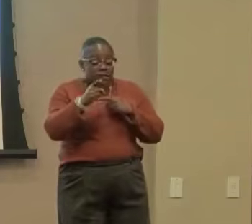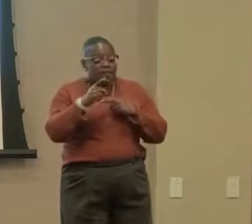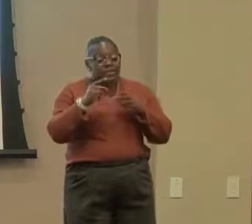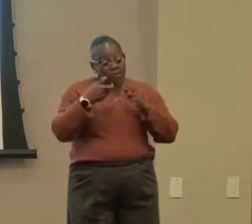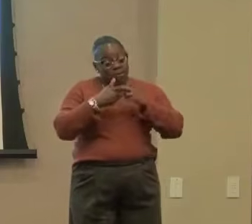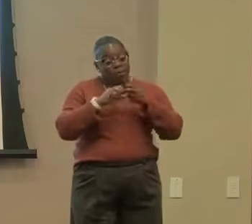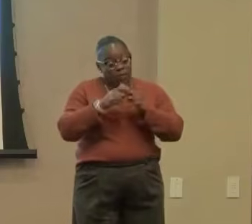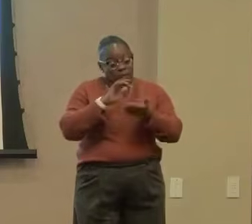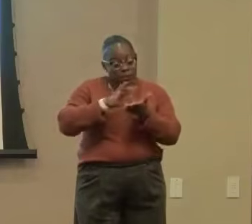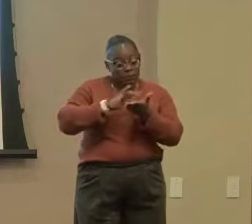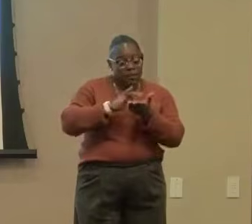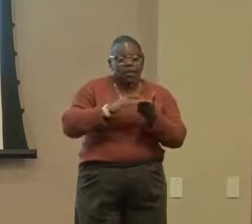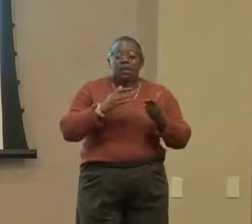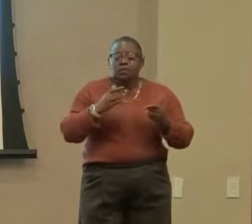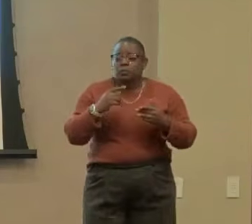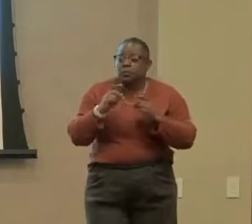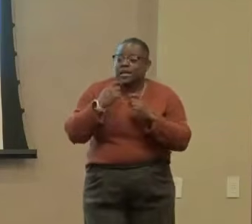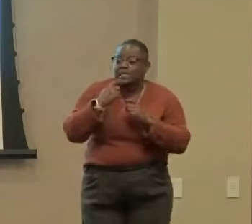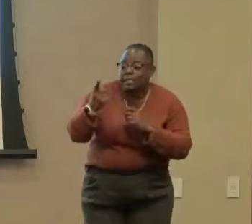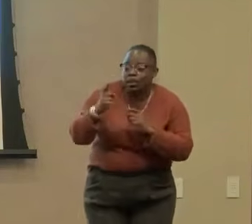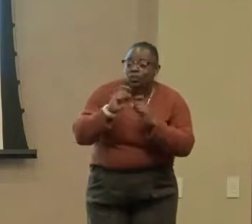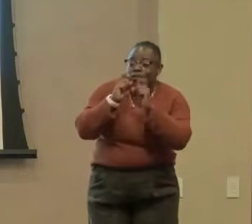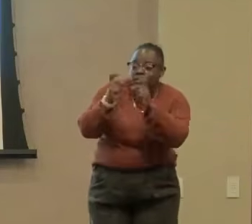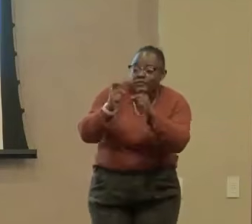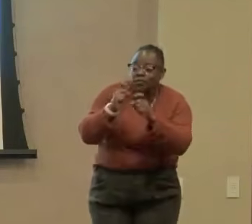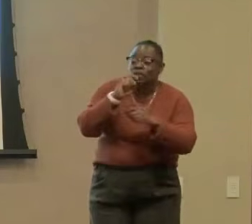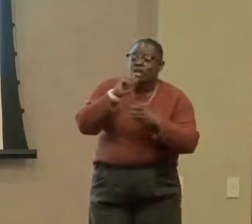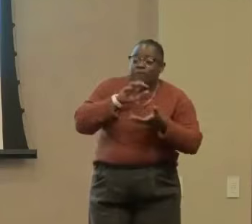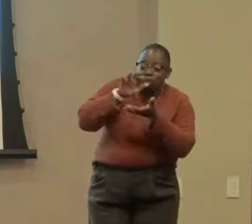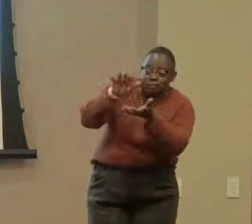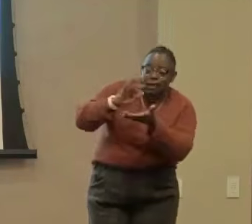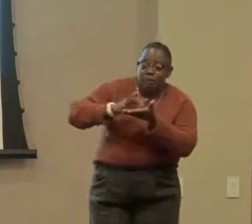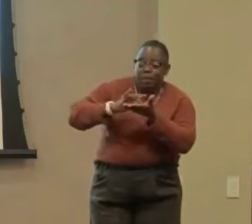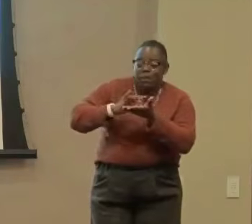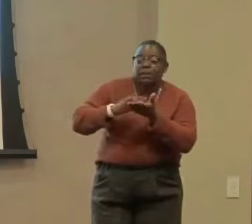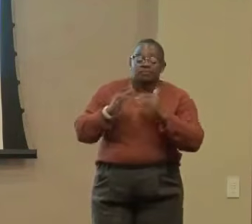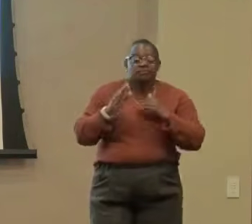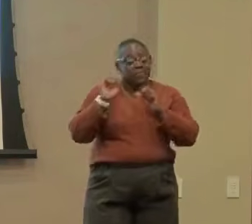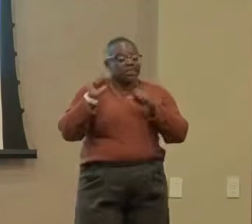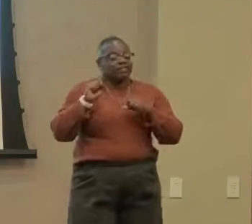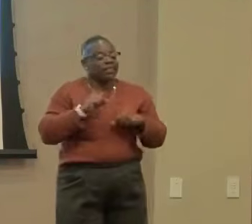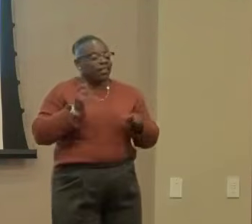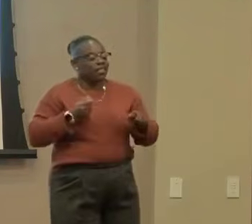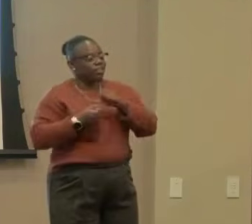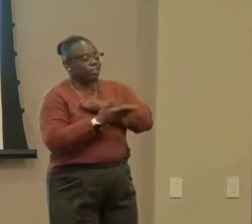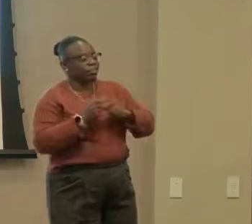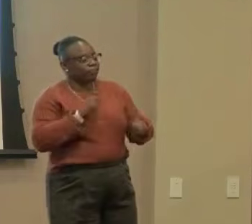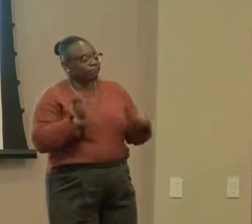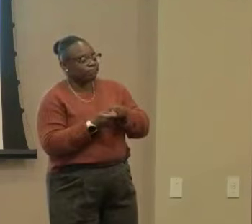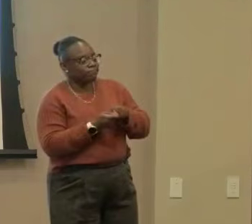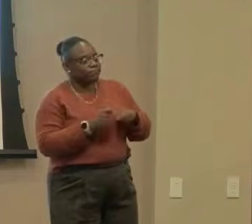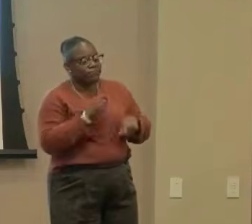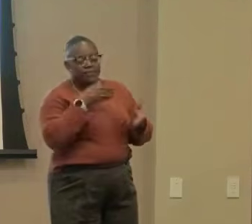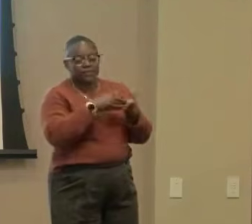in general of if you do provide all your medical information, it can be used against you. I've seen it myself. I've experienced it